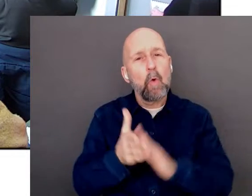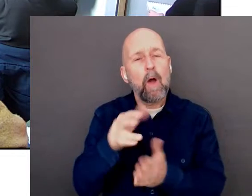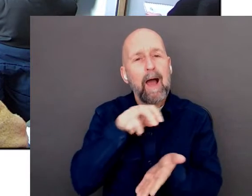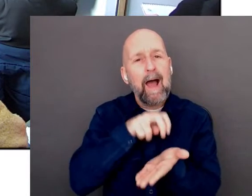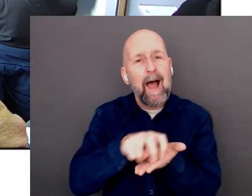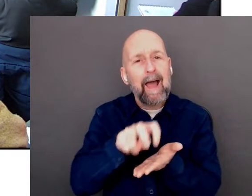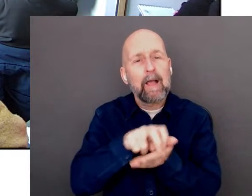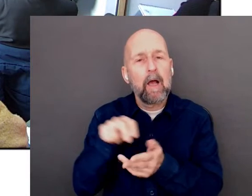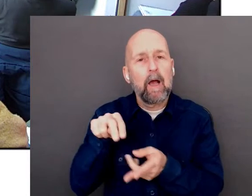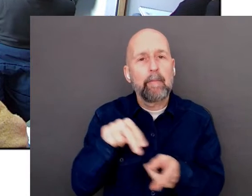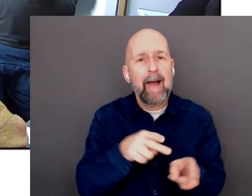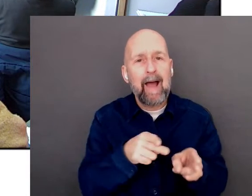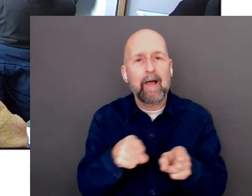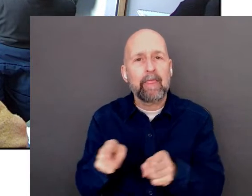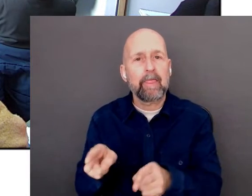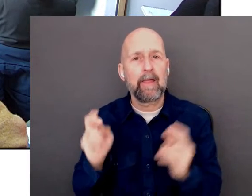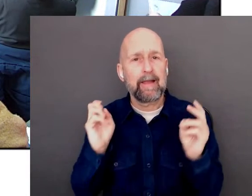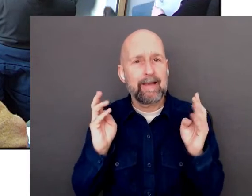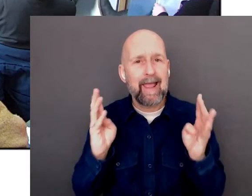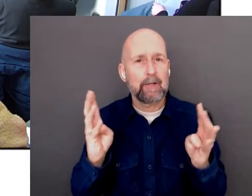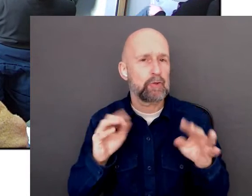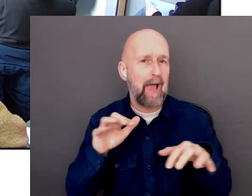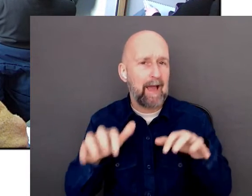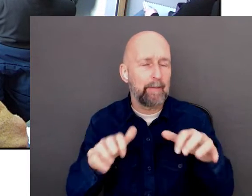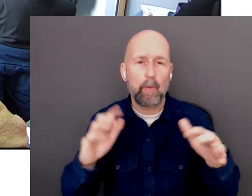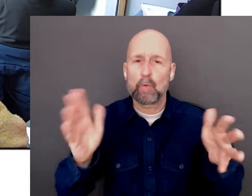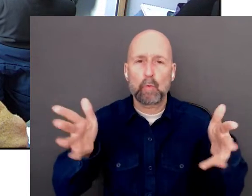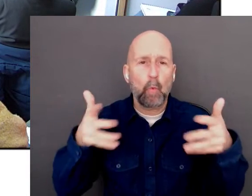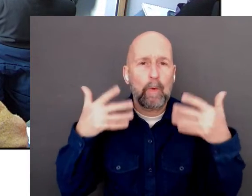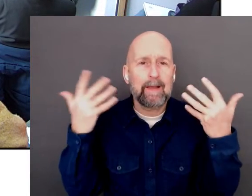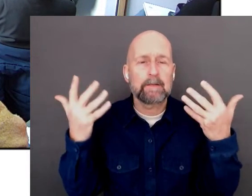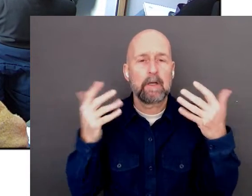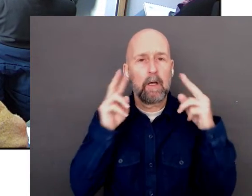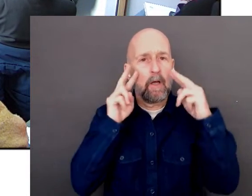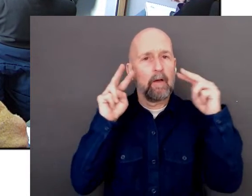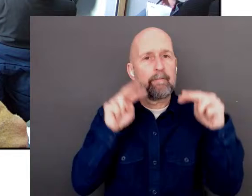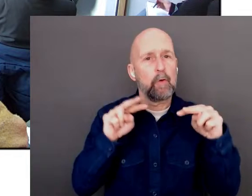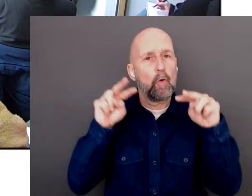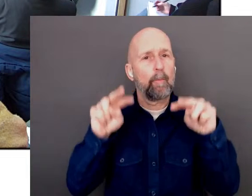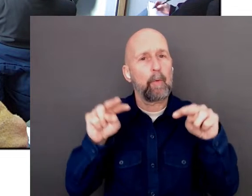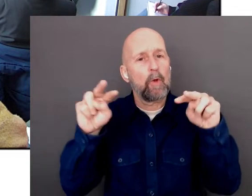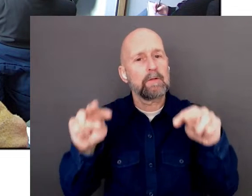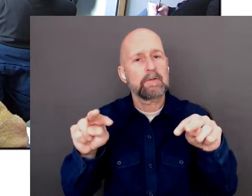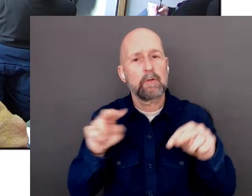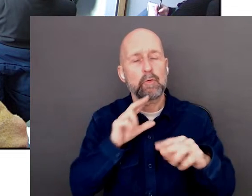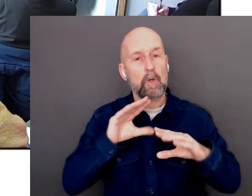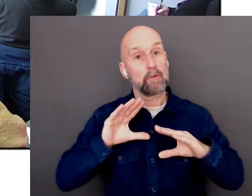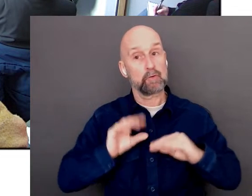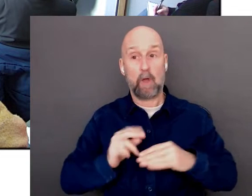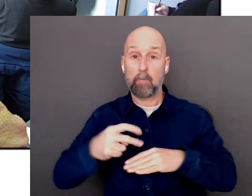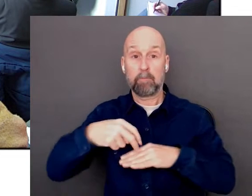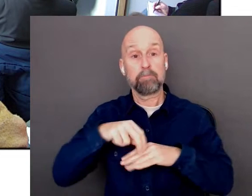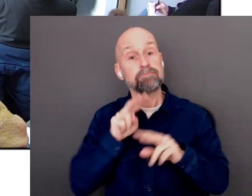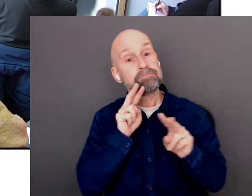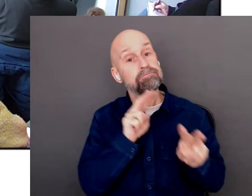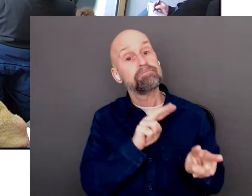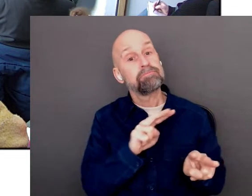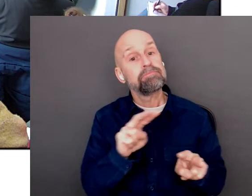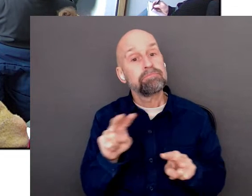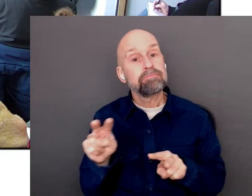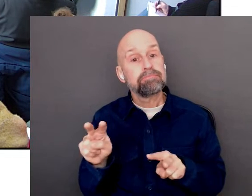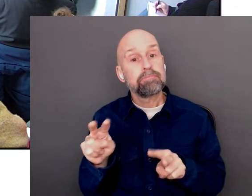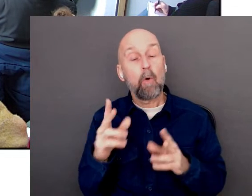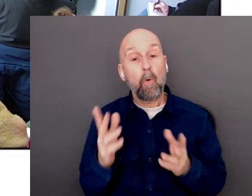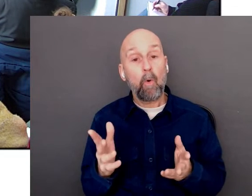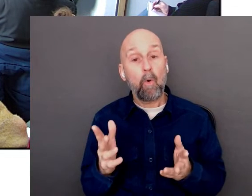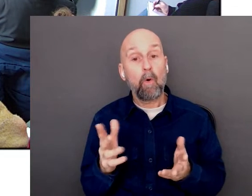there's nature, there's animals, there's wind, there's viewpoints. You can choose to stop at a viewpoint, let's say, or you can just